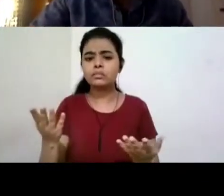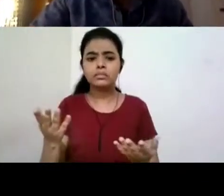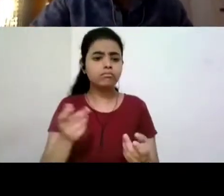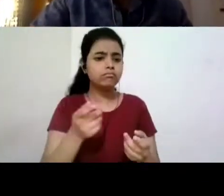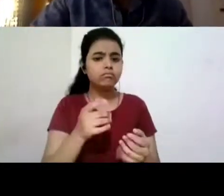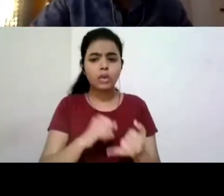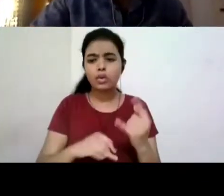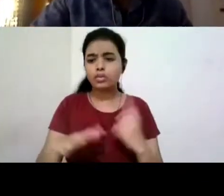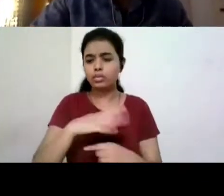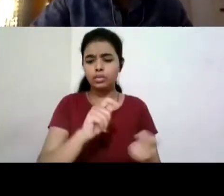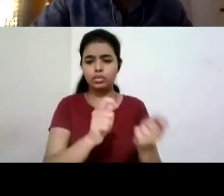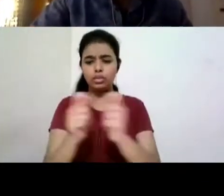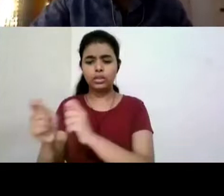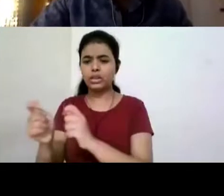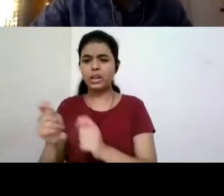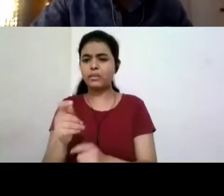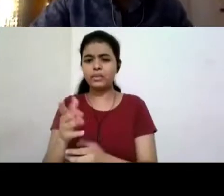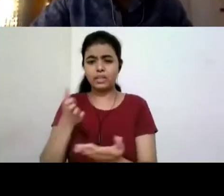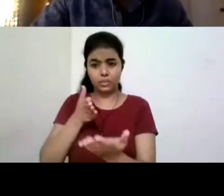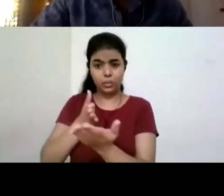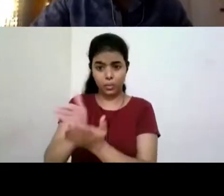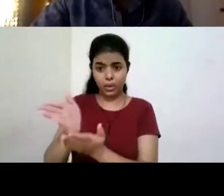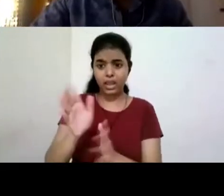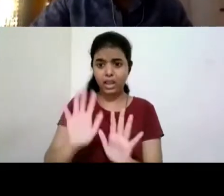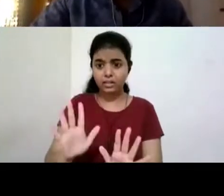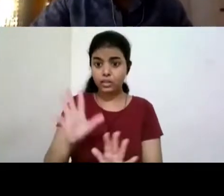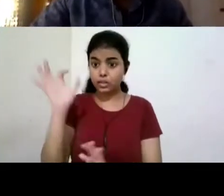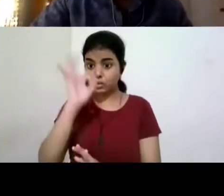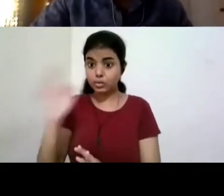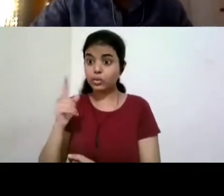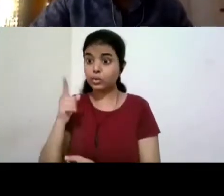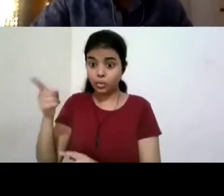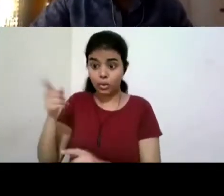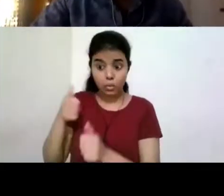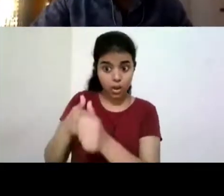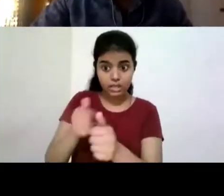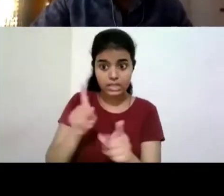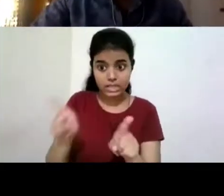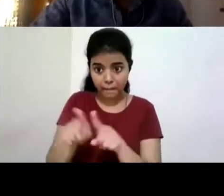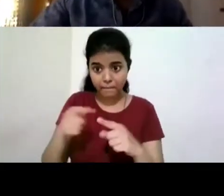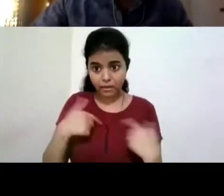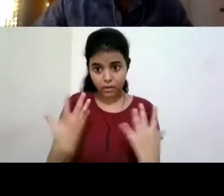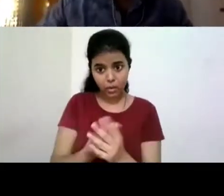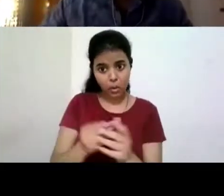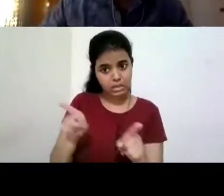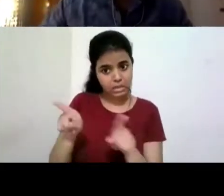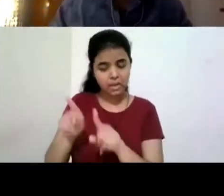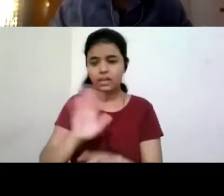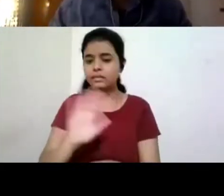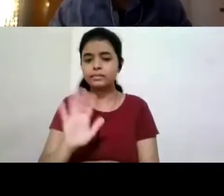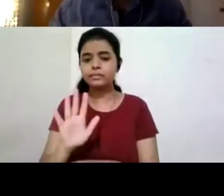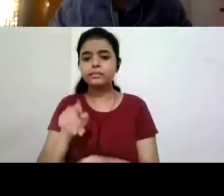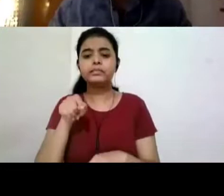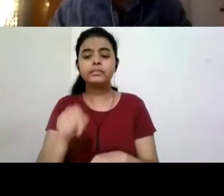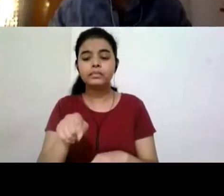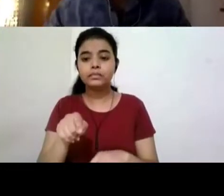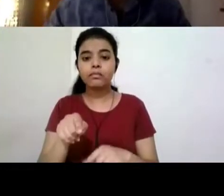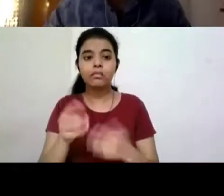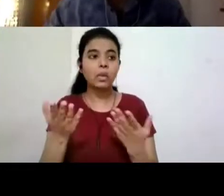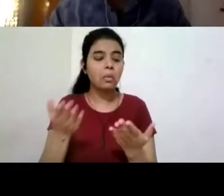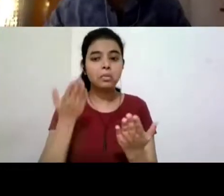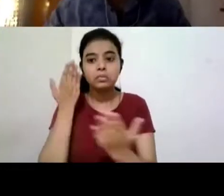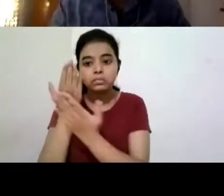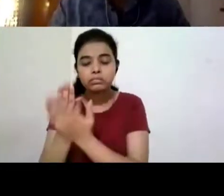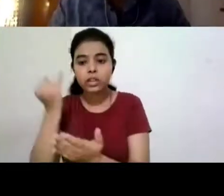in this manner, but that's not the way in which officially things work. If you insist that you have to be giving, you know, your